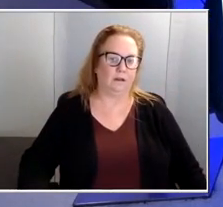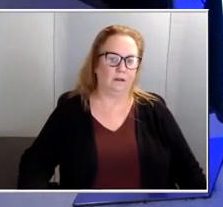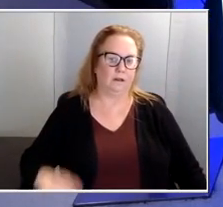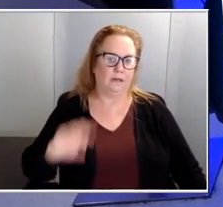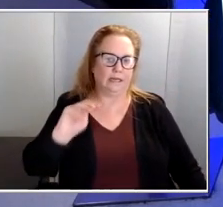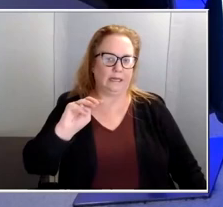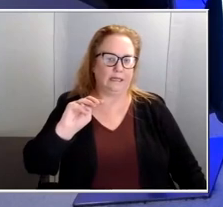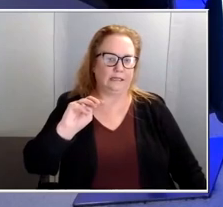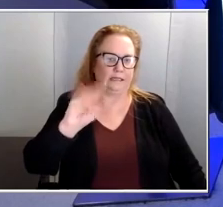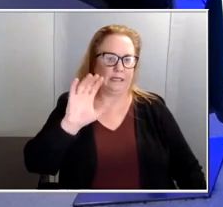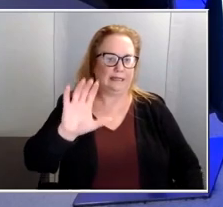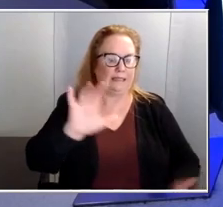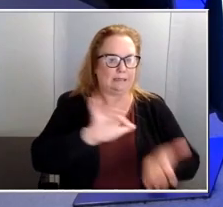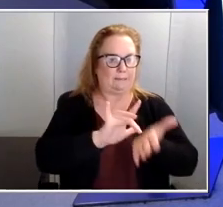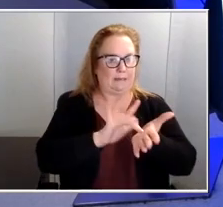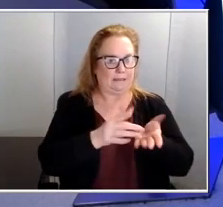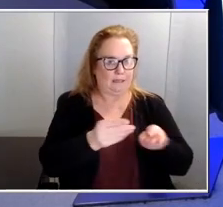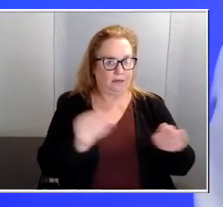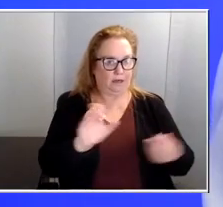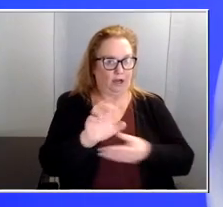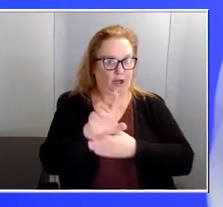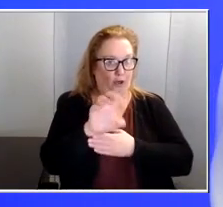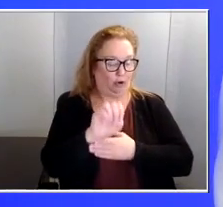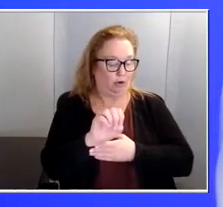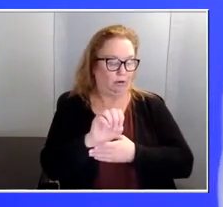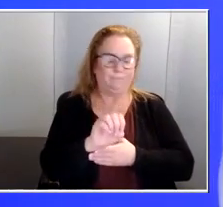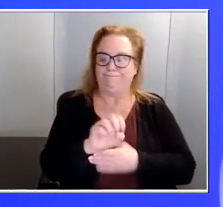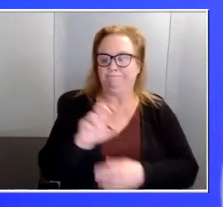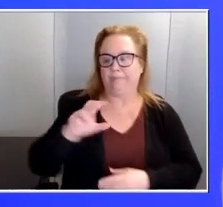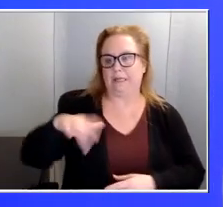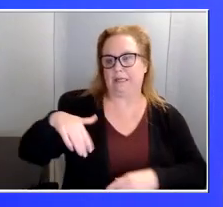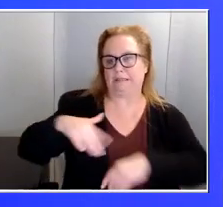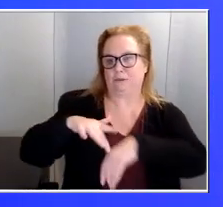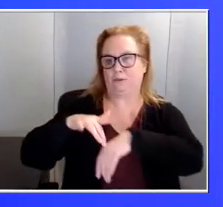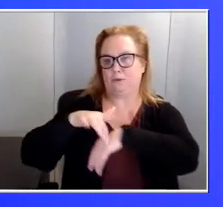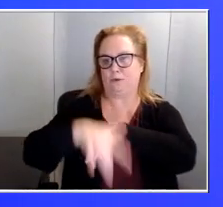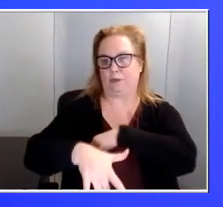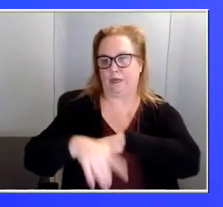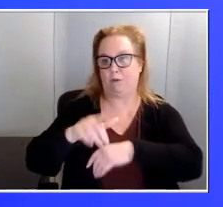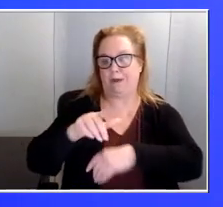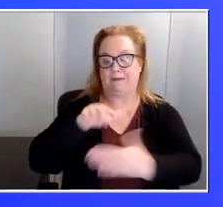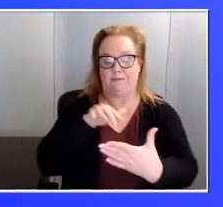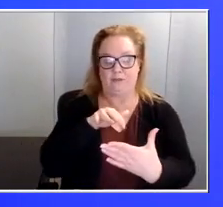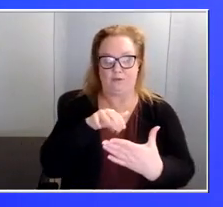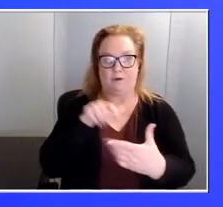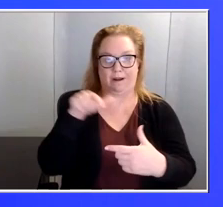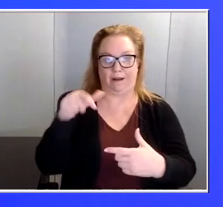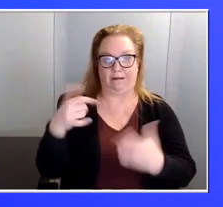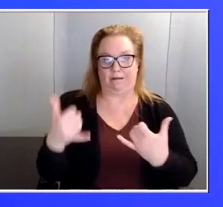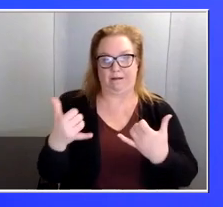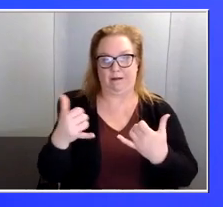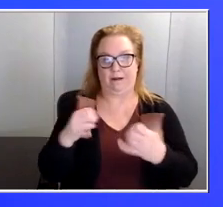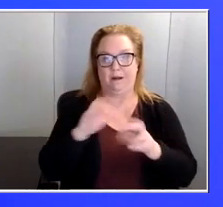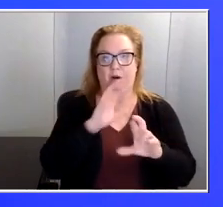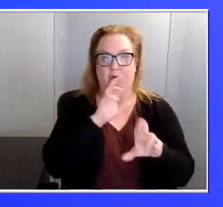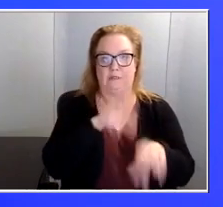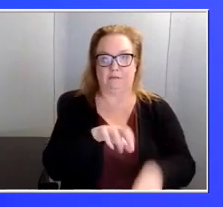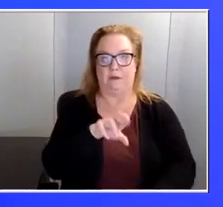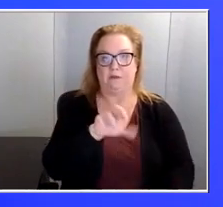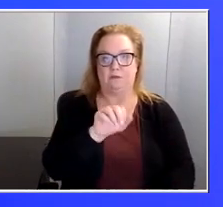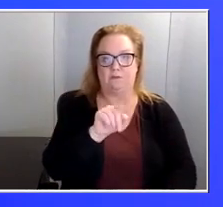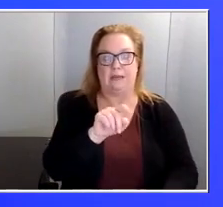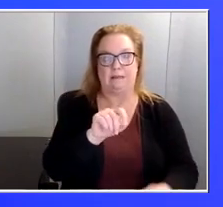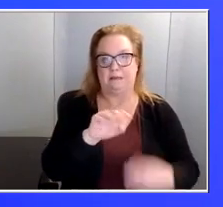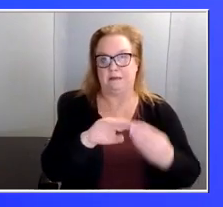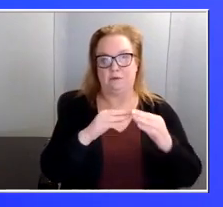cure? Well, it's too early for that. And the reason for that, we have just this trial that got, a response rate that's amazing.